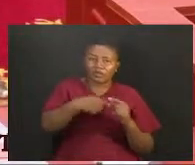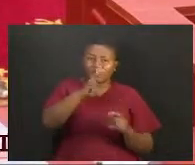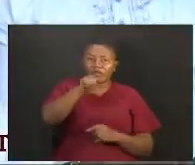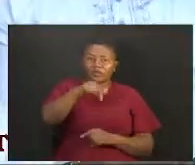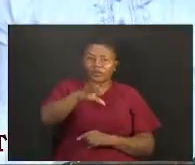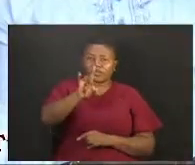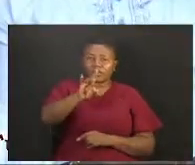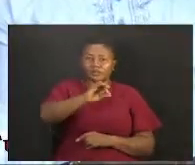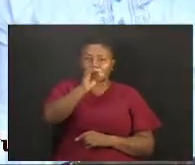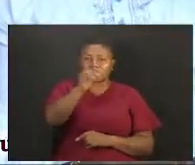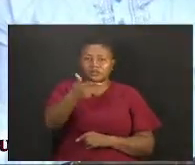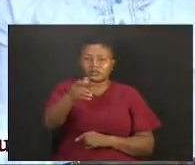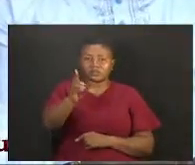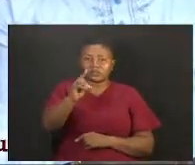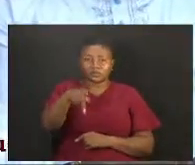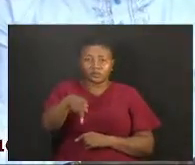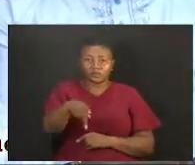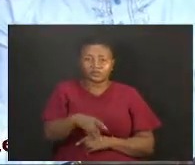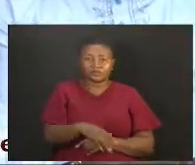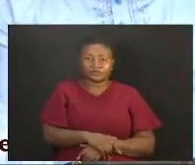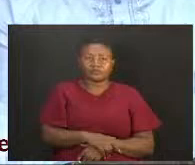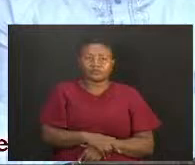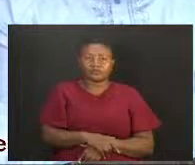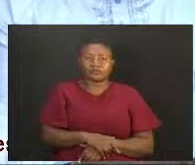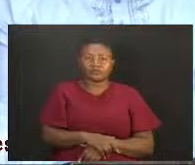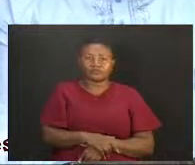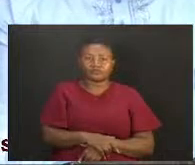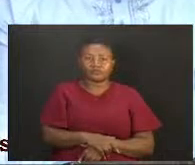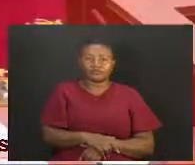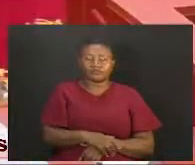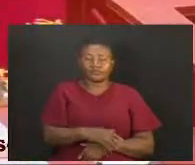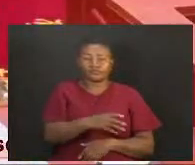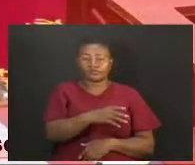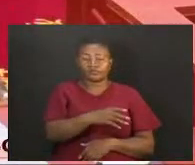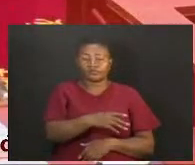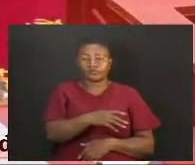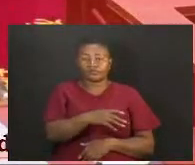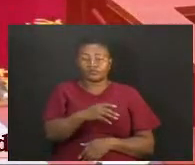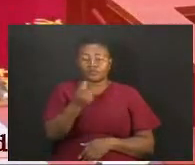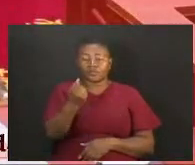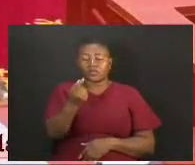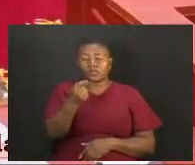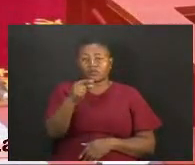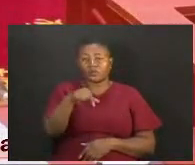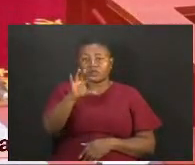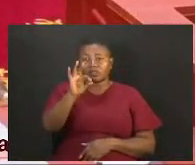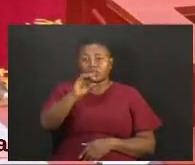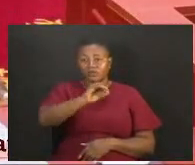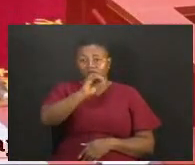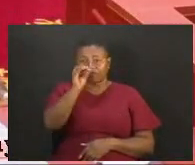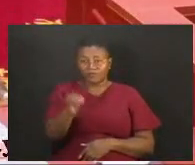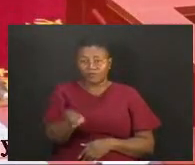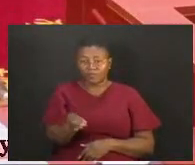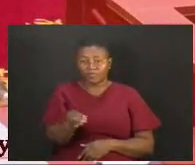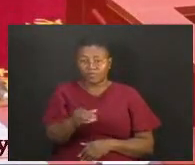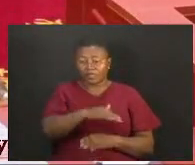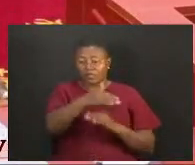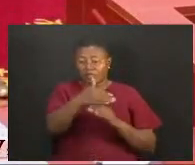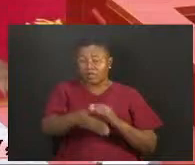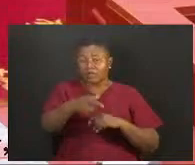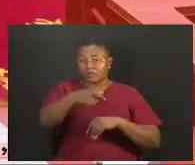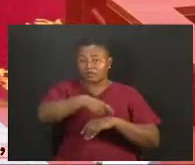4.8% of GDP. Mr. Speaker, end period inflation rate of 11.9%. Mr.